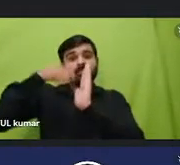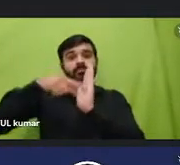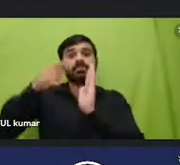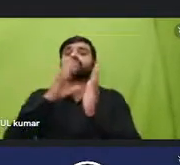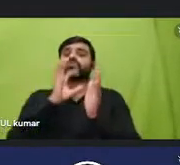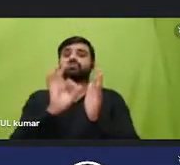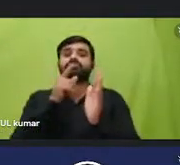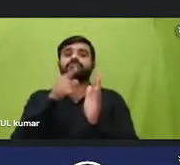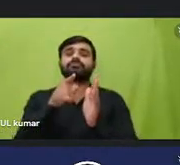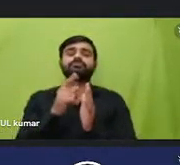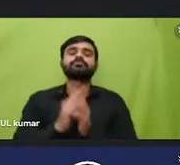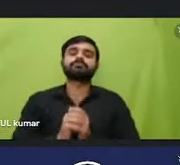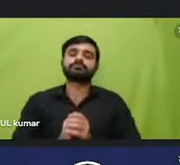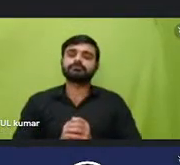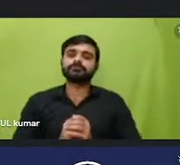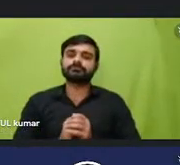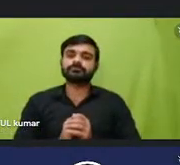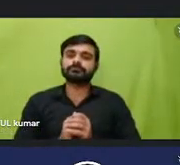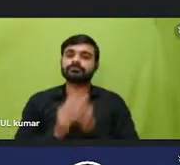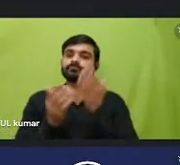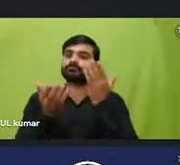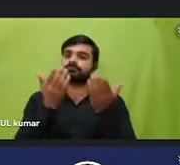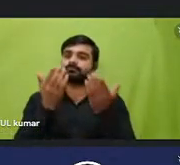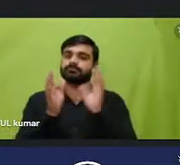exactly that.